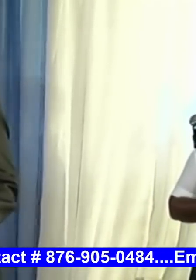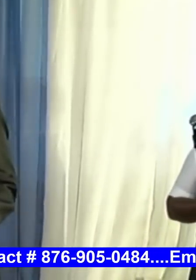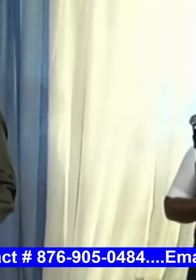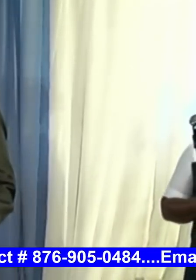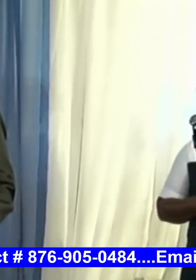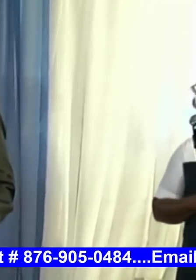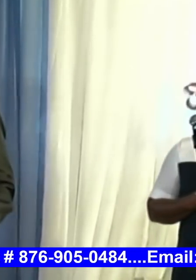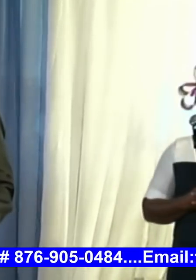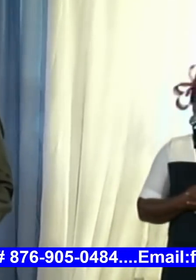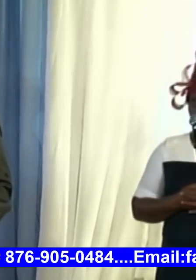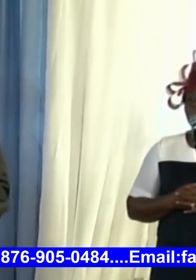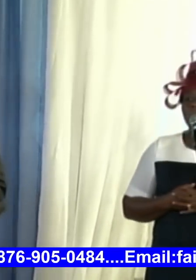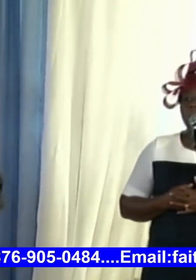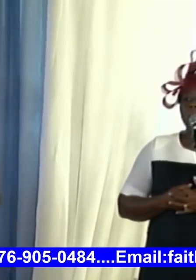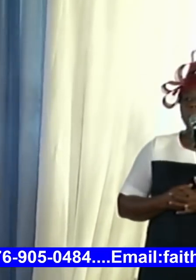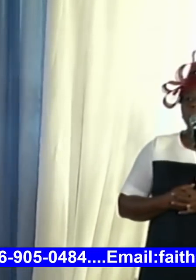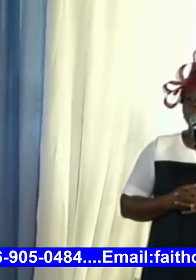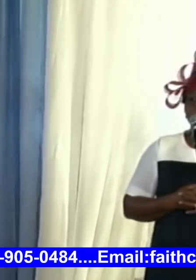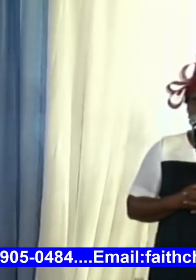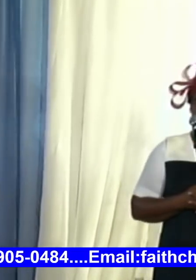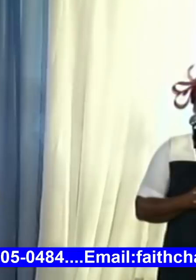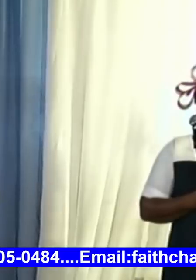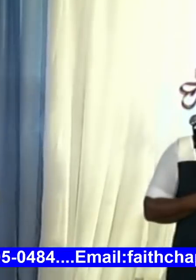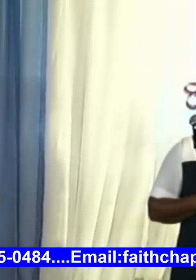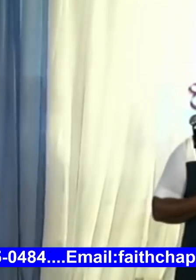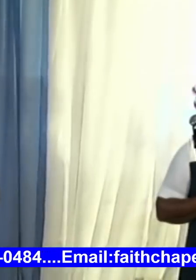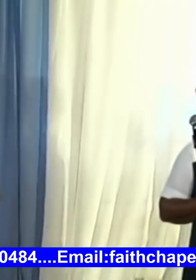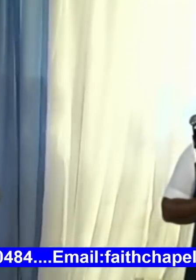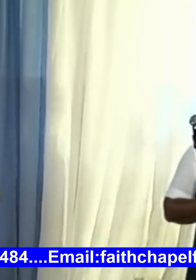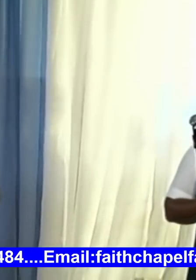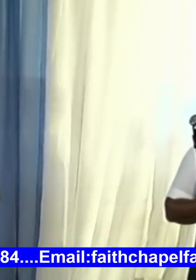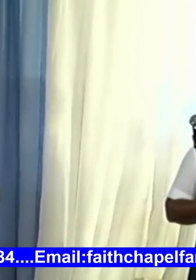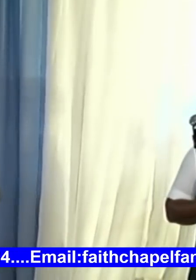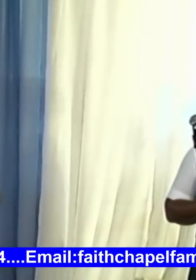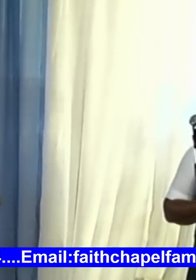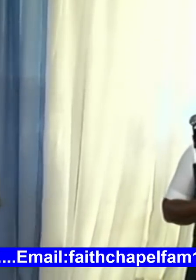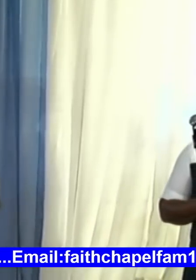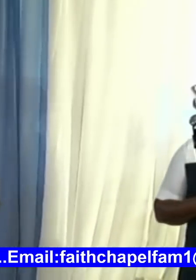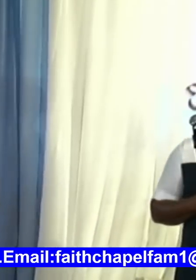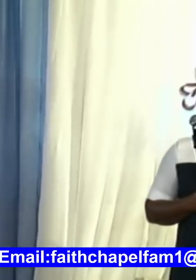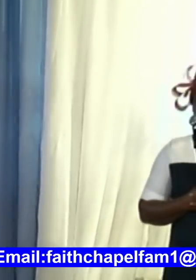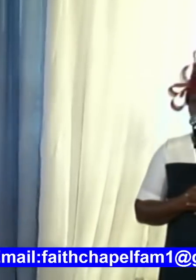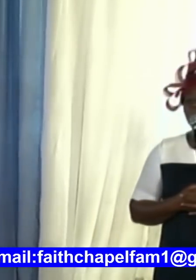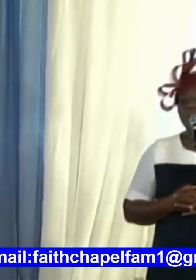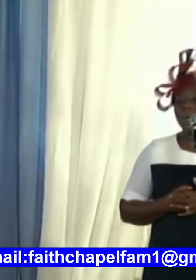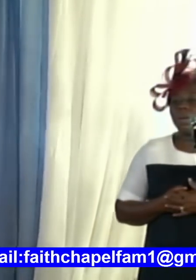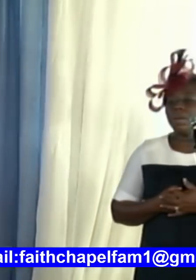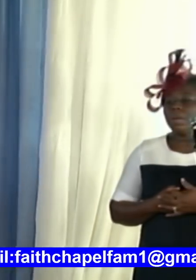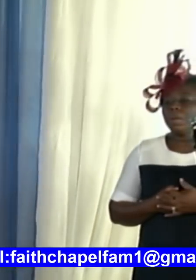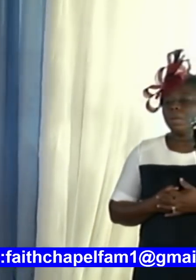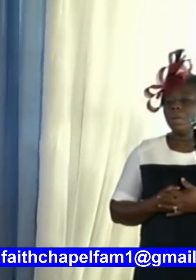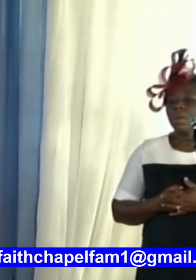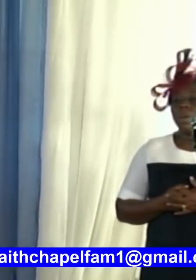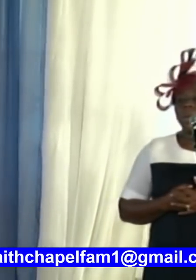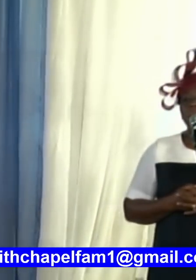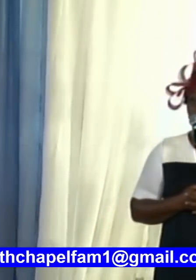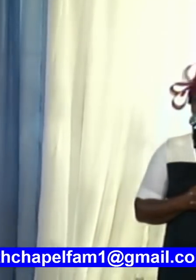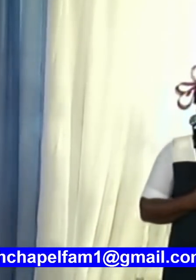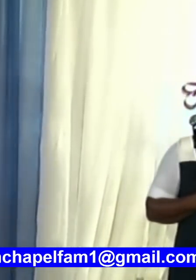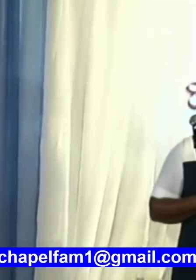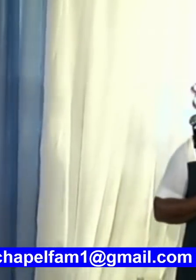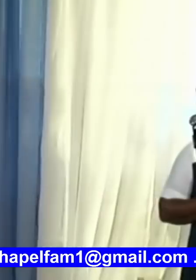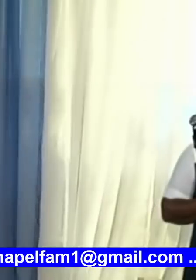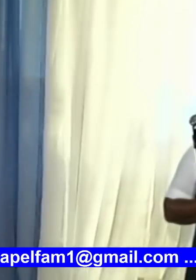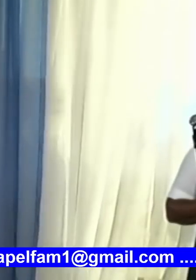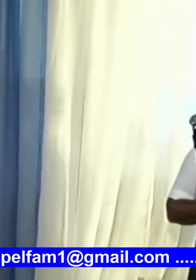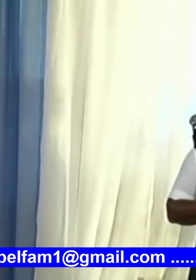friend, we want to thank God for him. And we want to introduce our